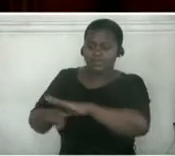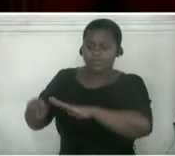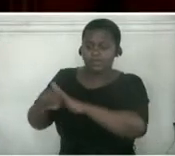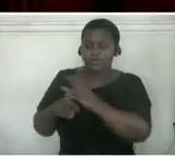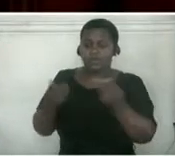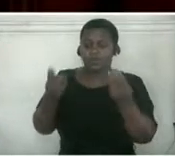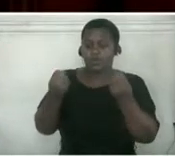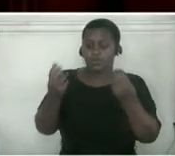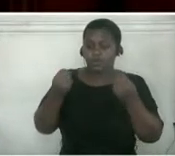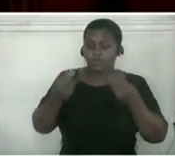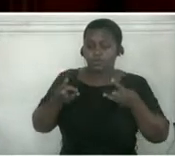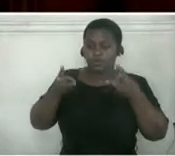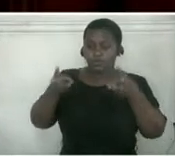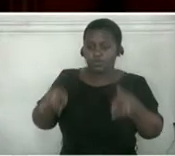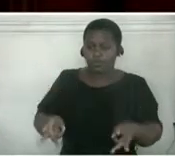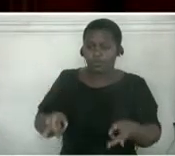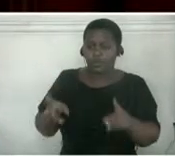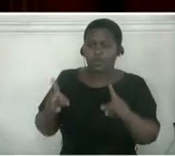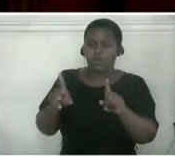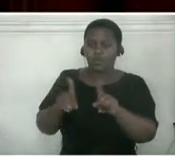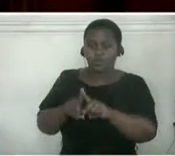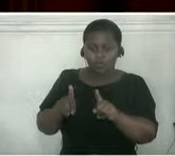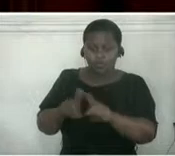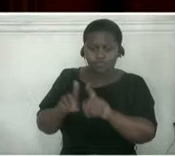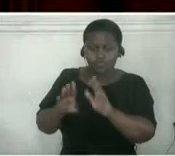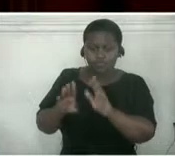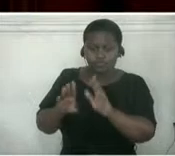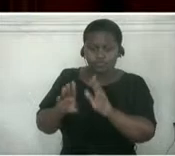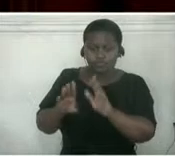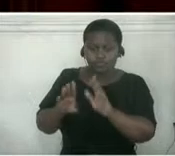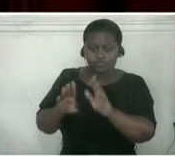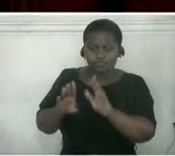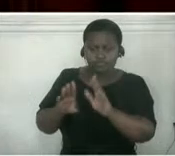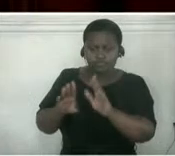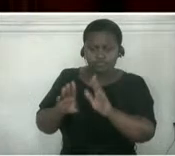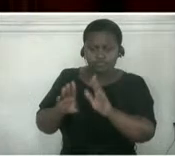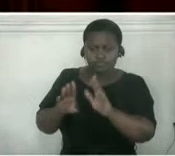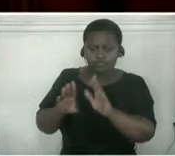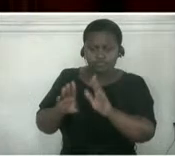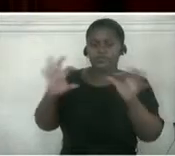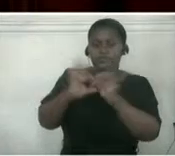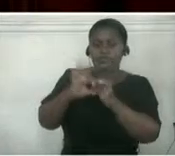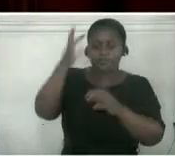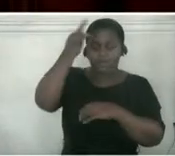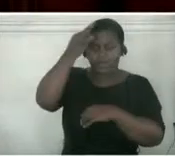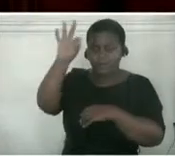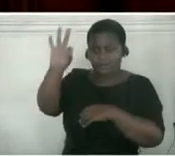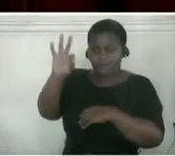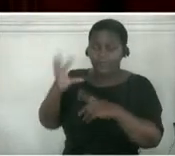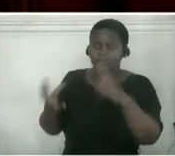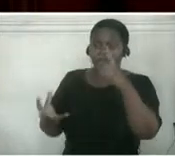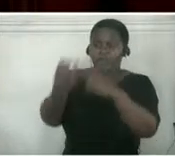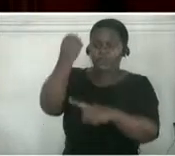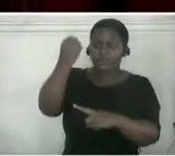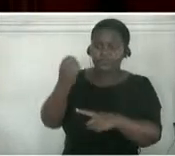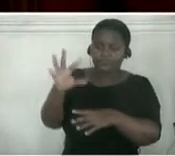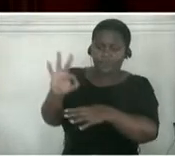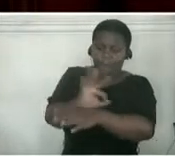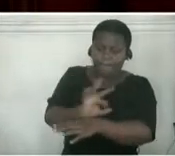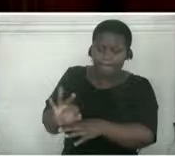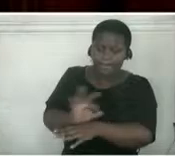model is already enhancing intergovernmental relations to achieve integrated